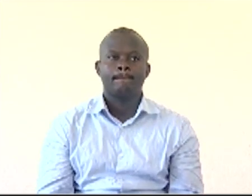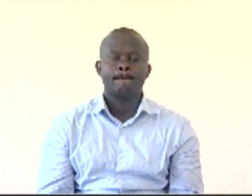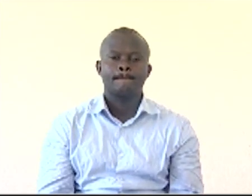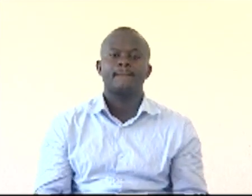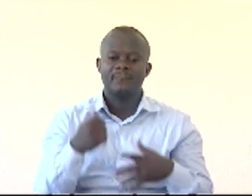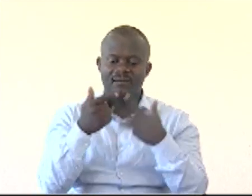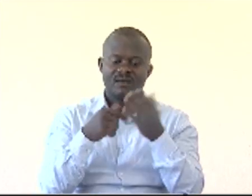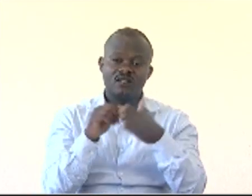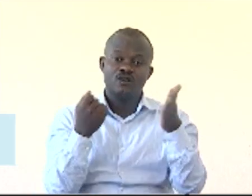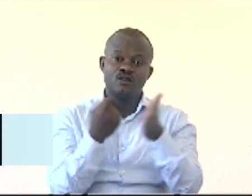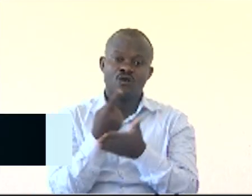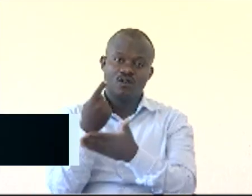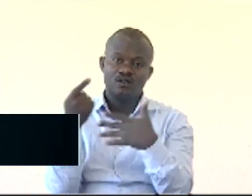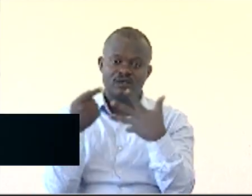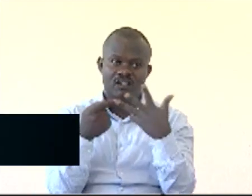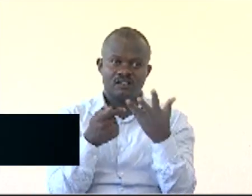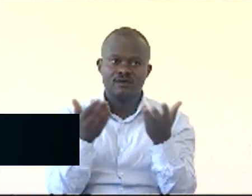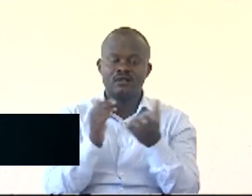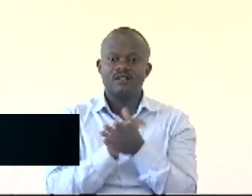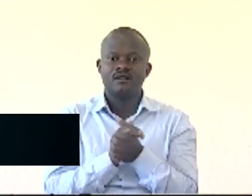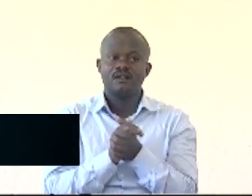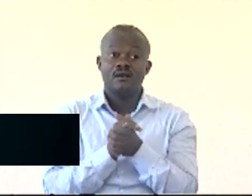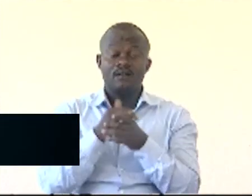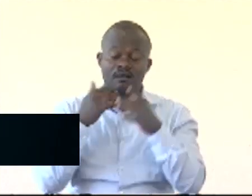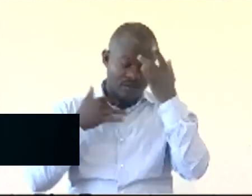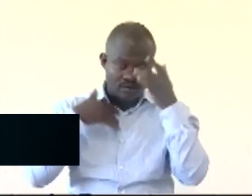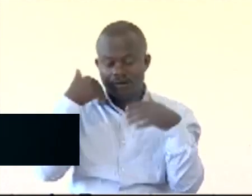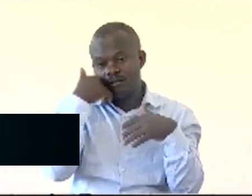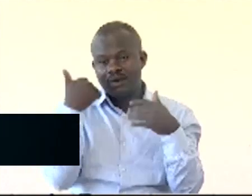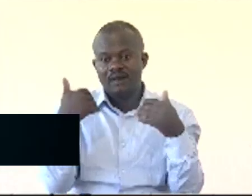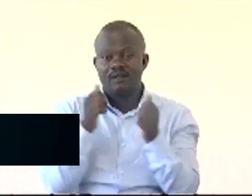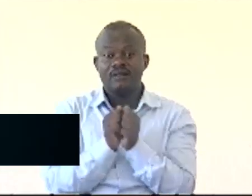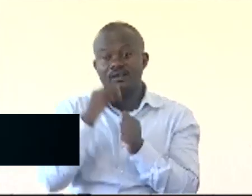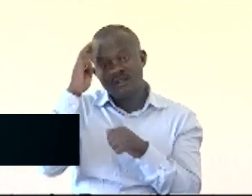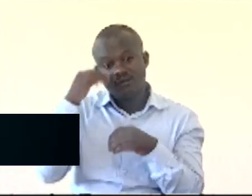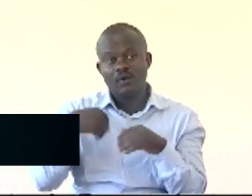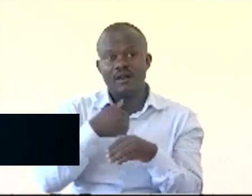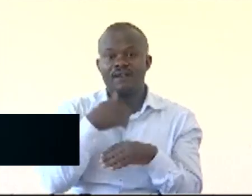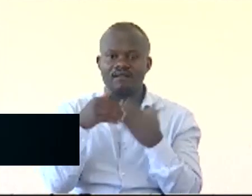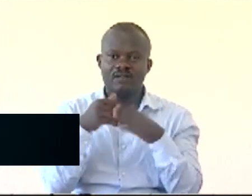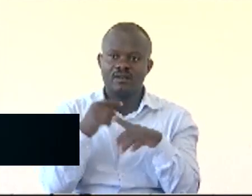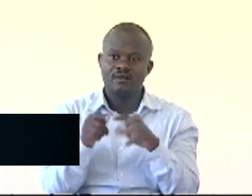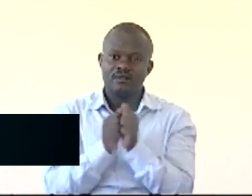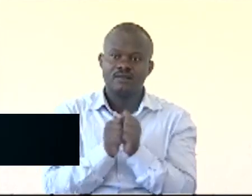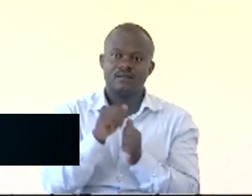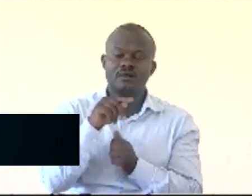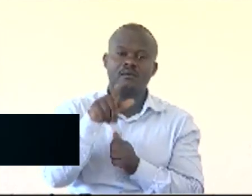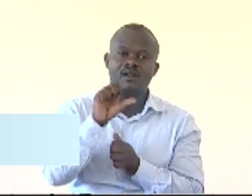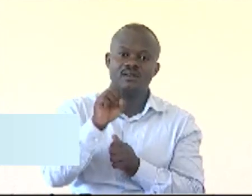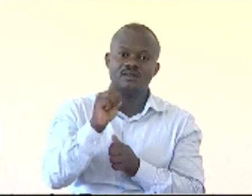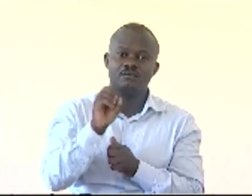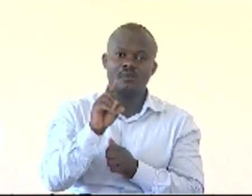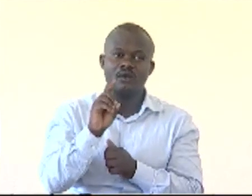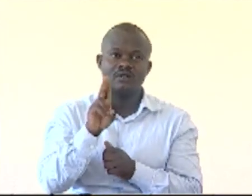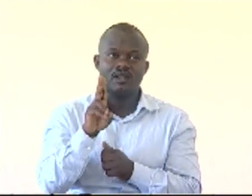This one causes malaria. Remember, we have different classes of Plasmodium, and some of them